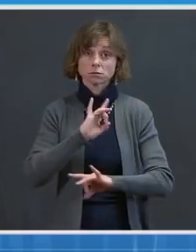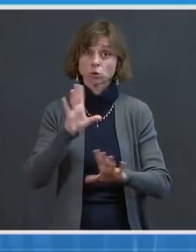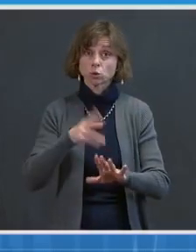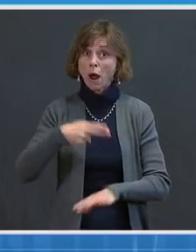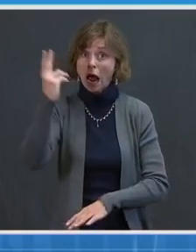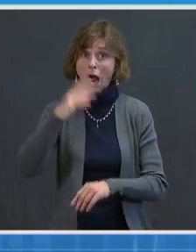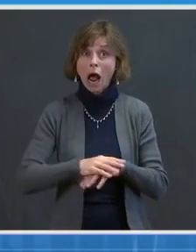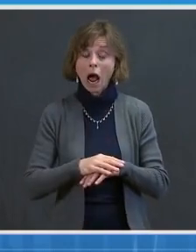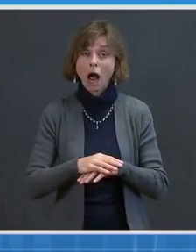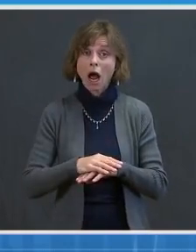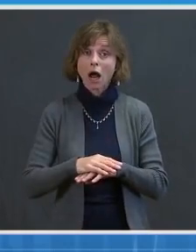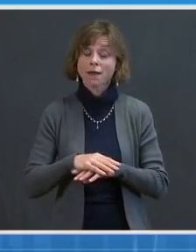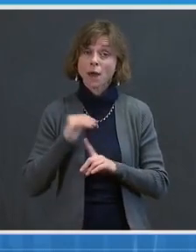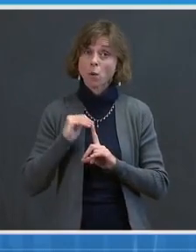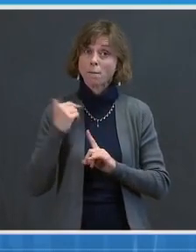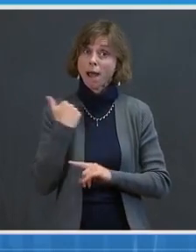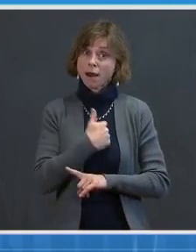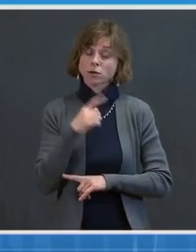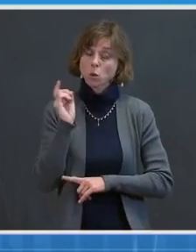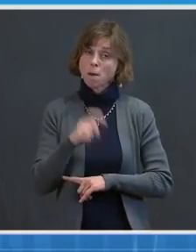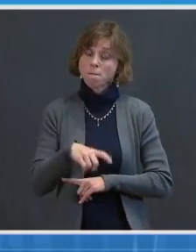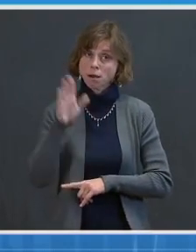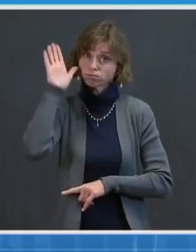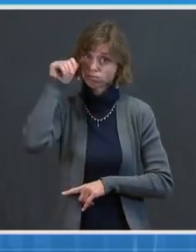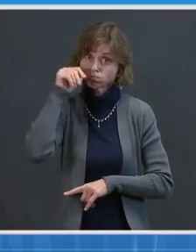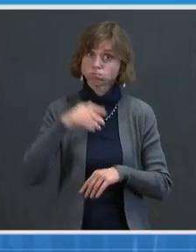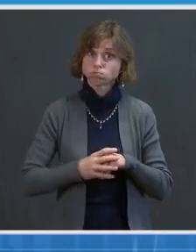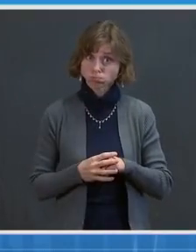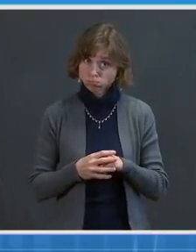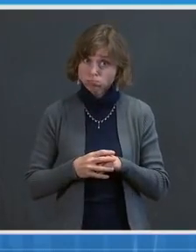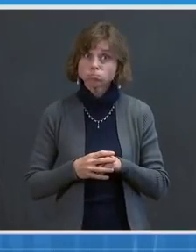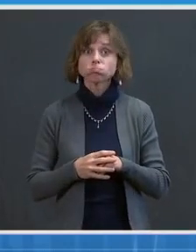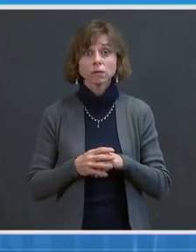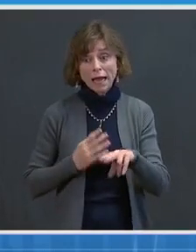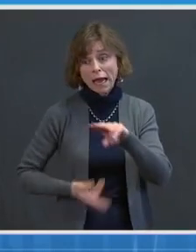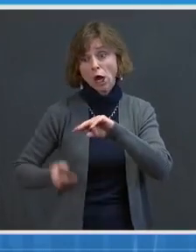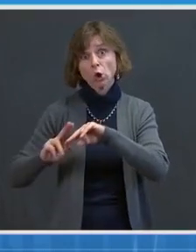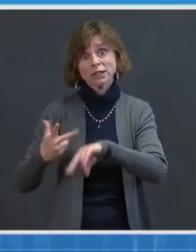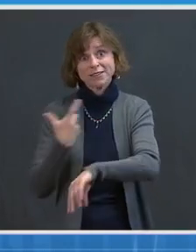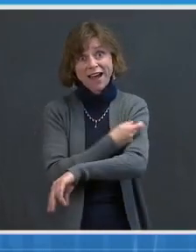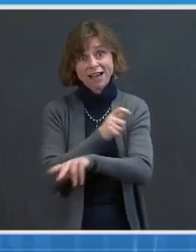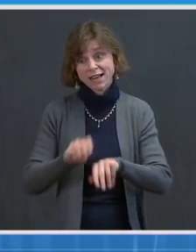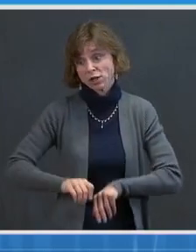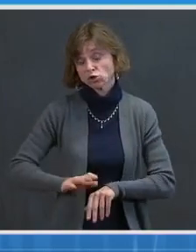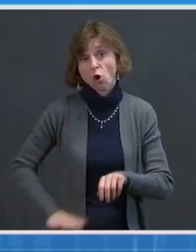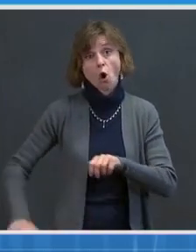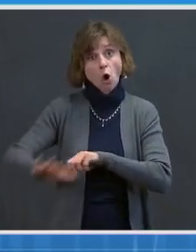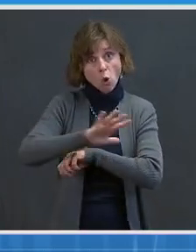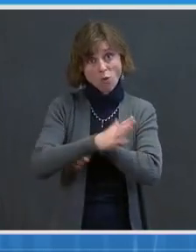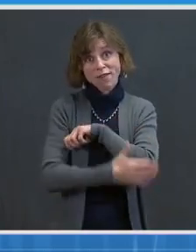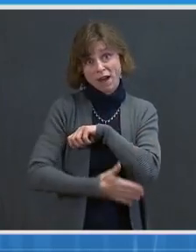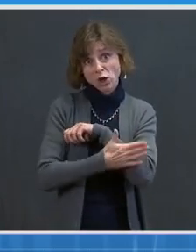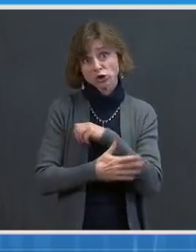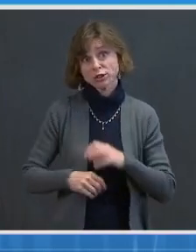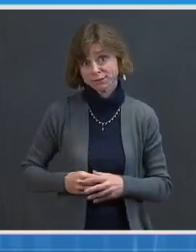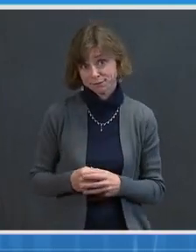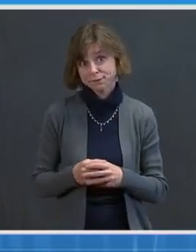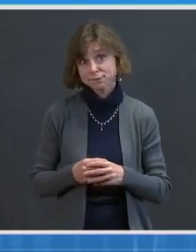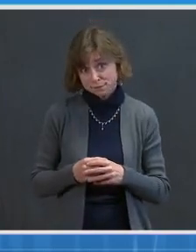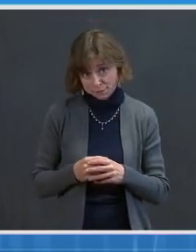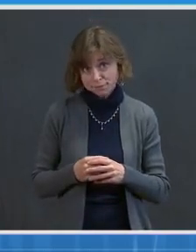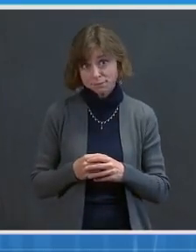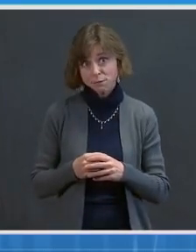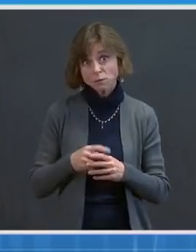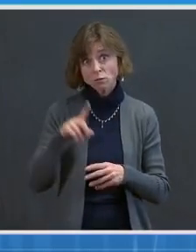that we must remain vigilant as we work to scale up our vaccination efforts across this country. We must continue to use